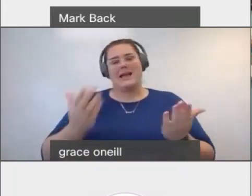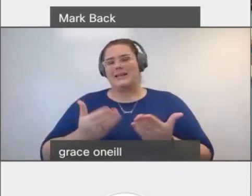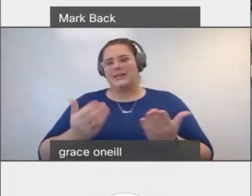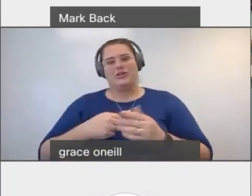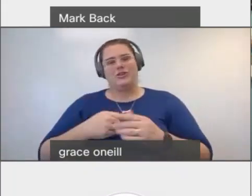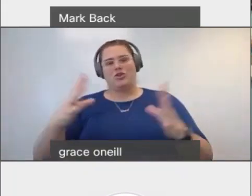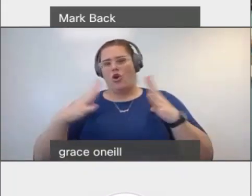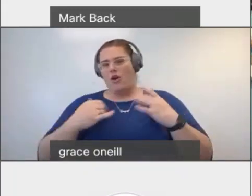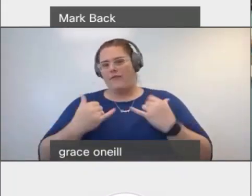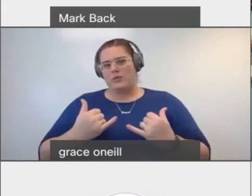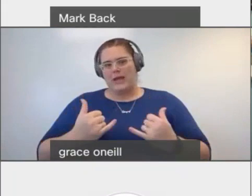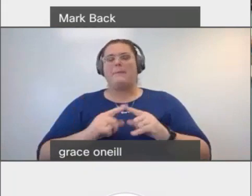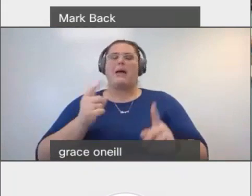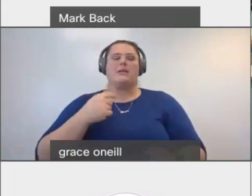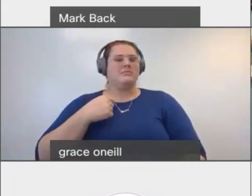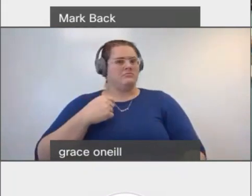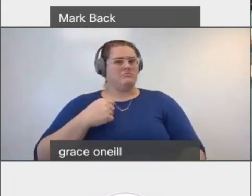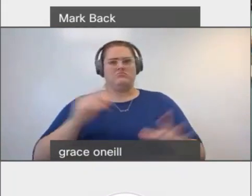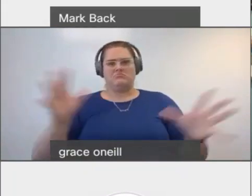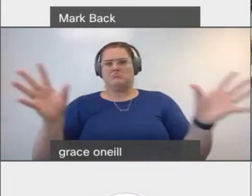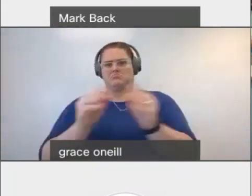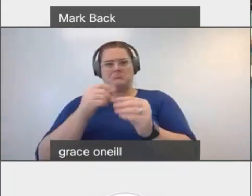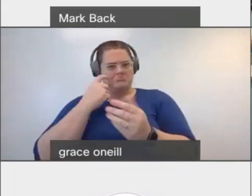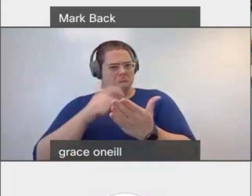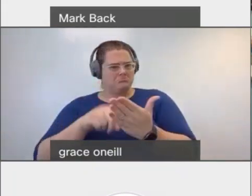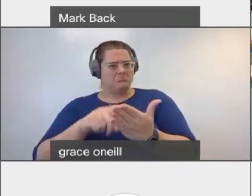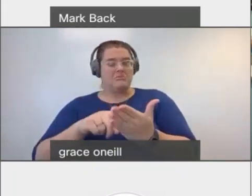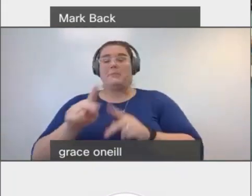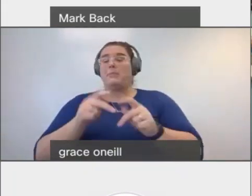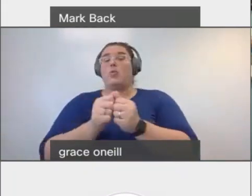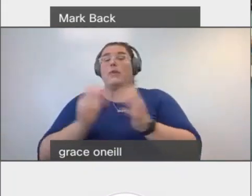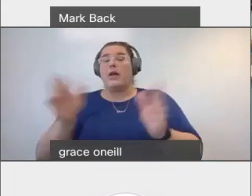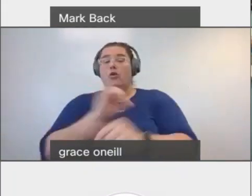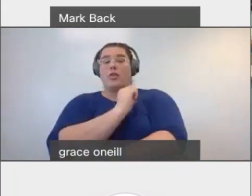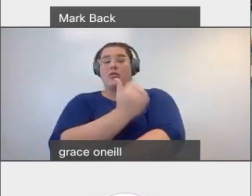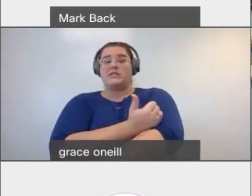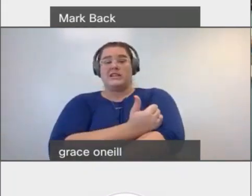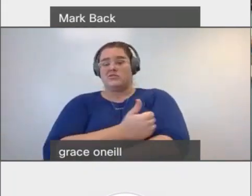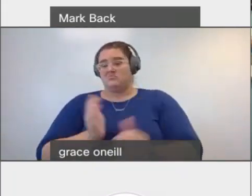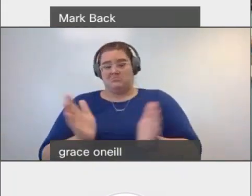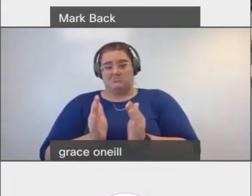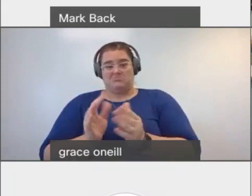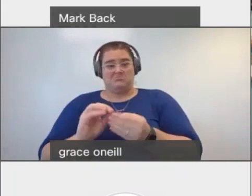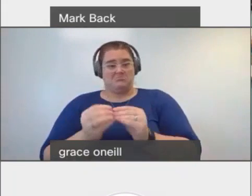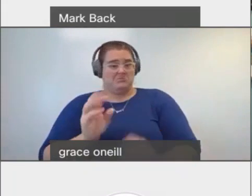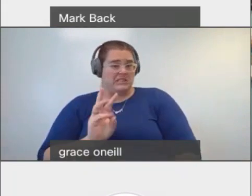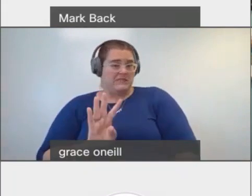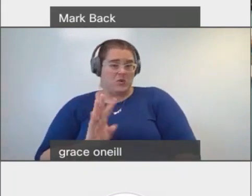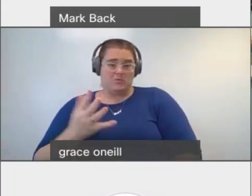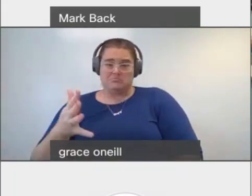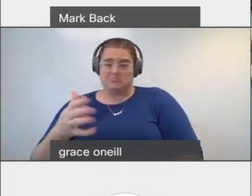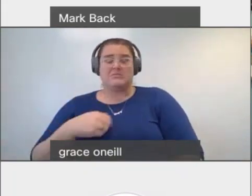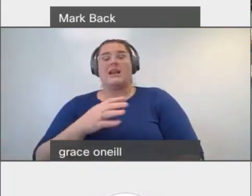there were only 64 folks who didn't have an authorization in place and did have one of those who had one in